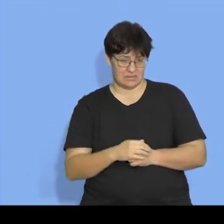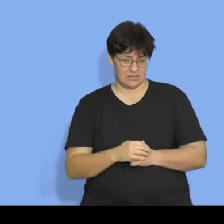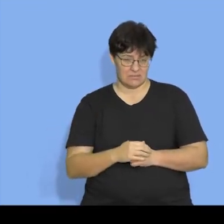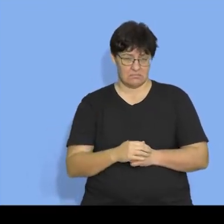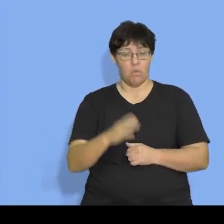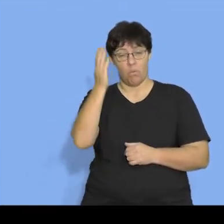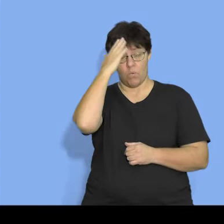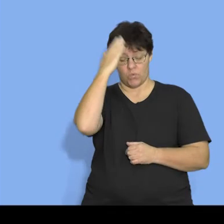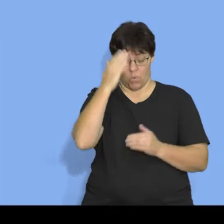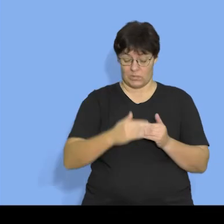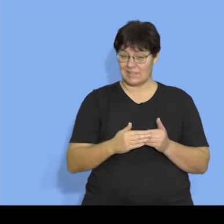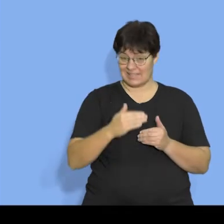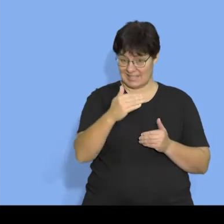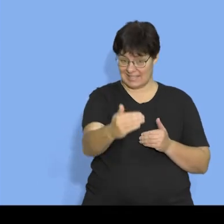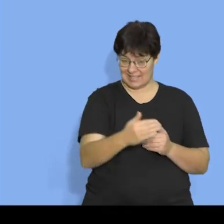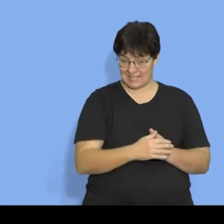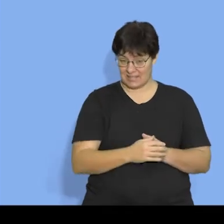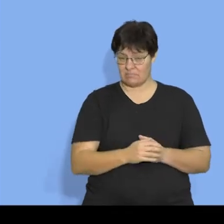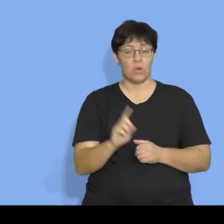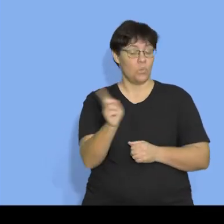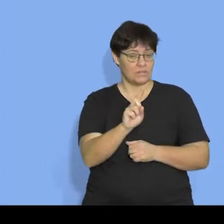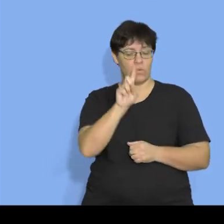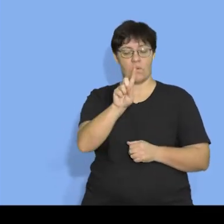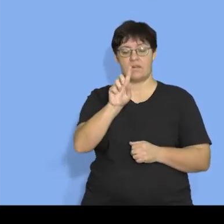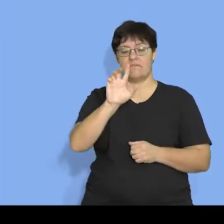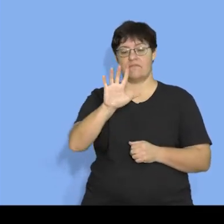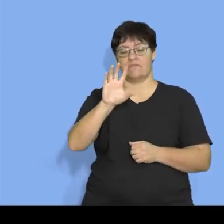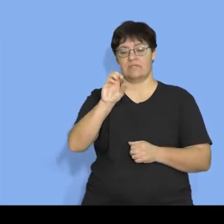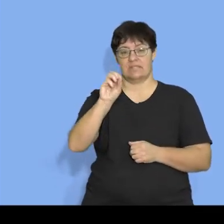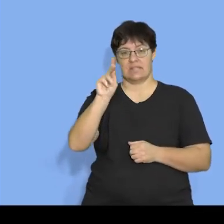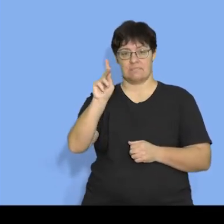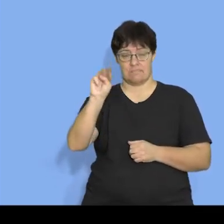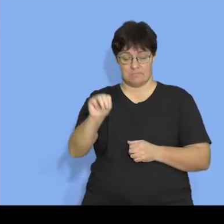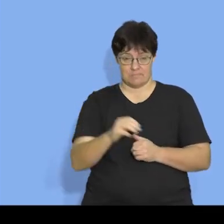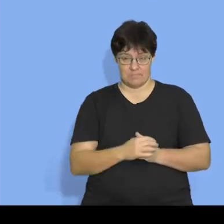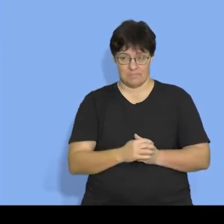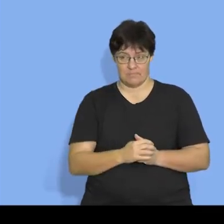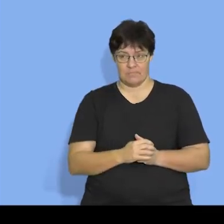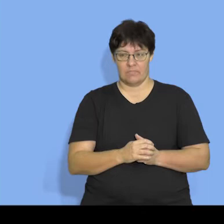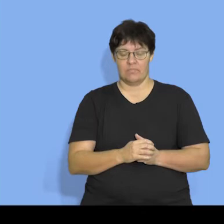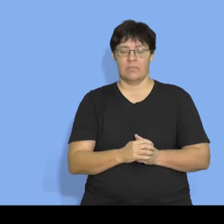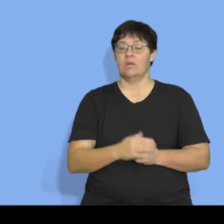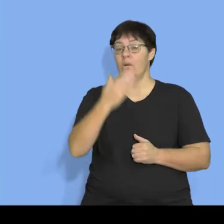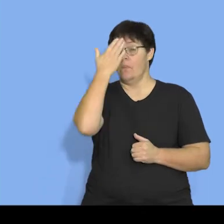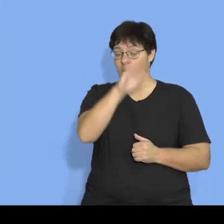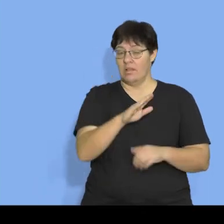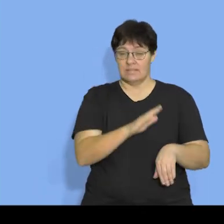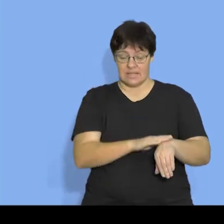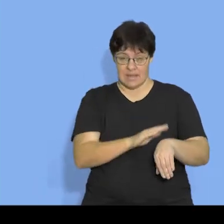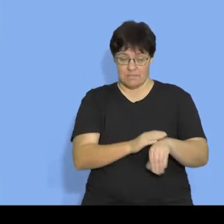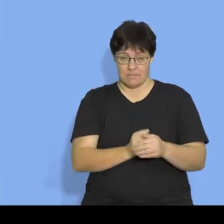the distance is 150 kilometers. We know the